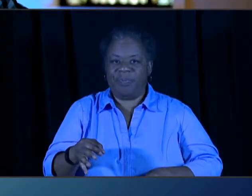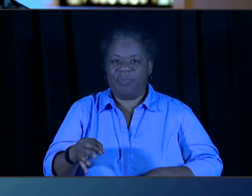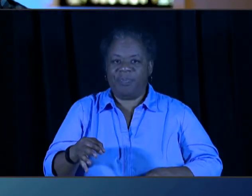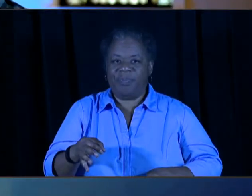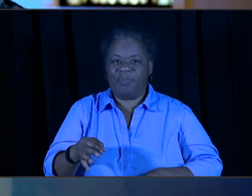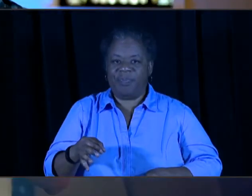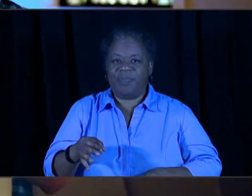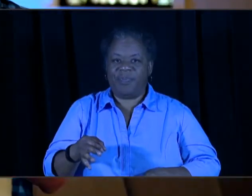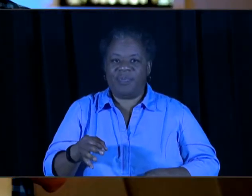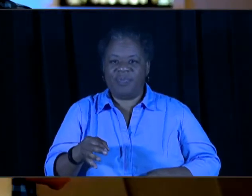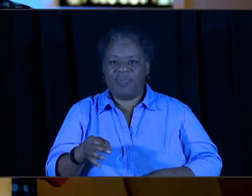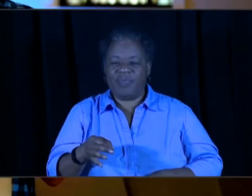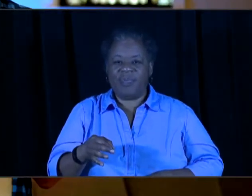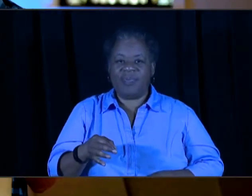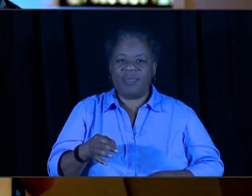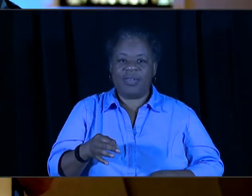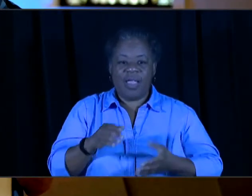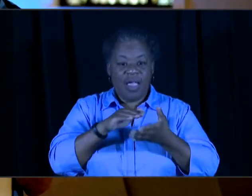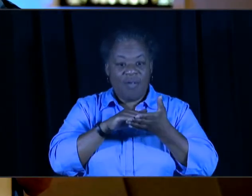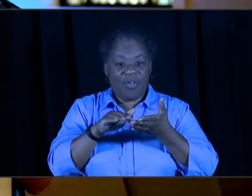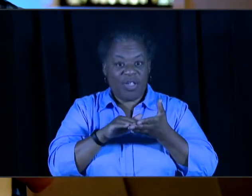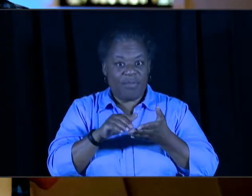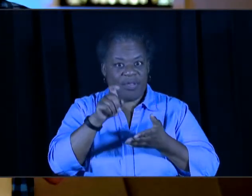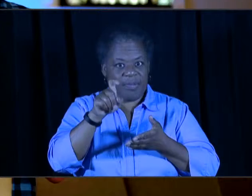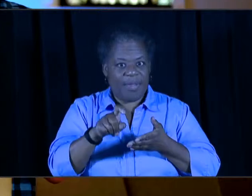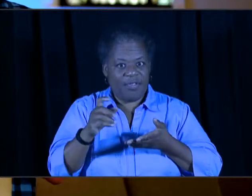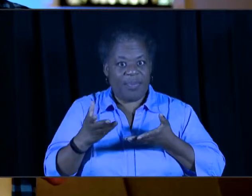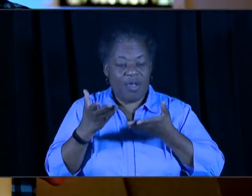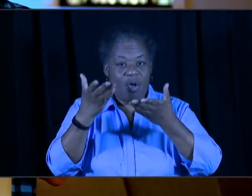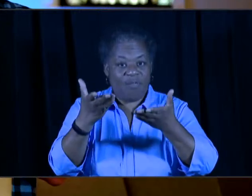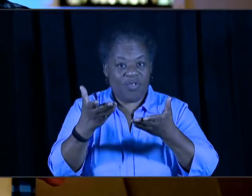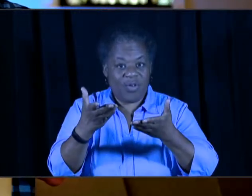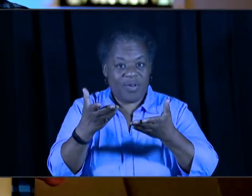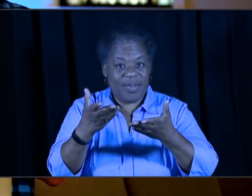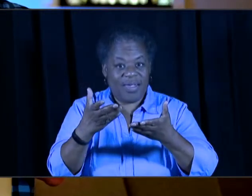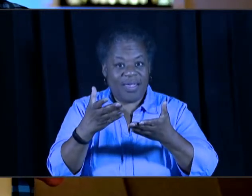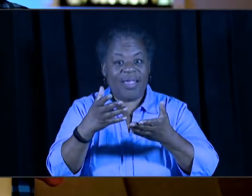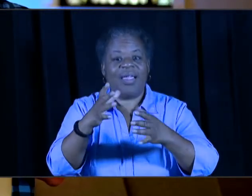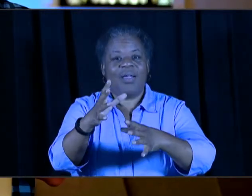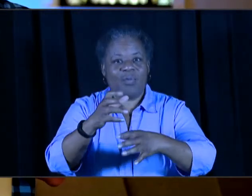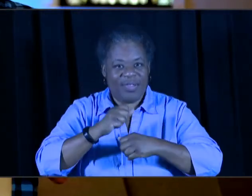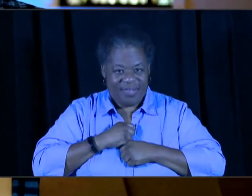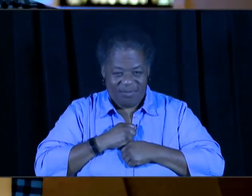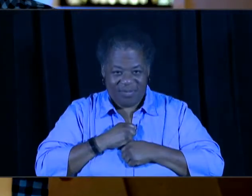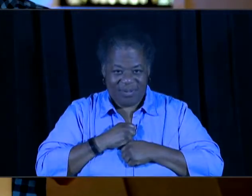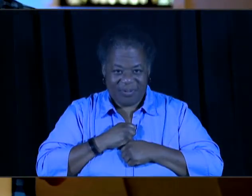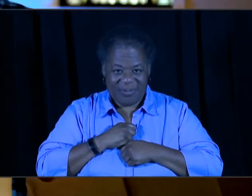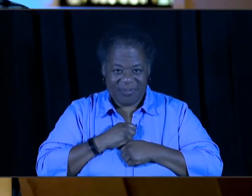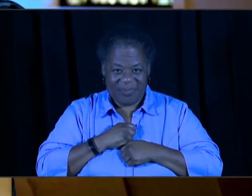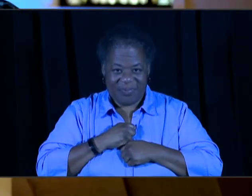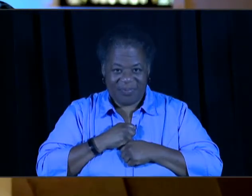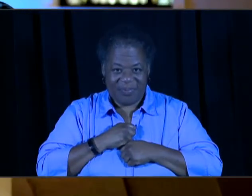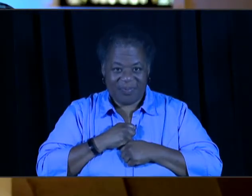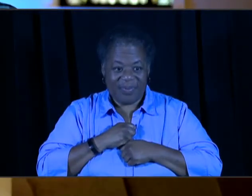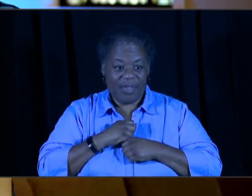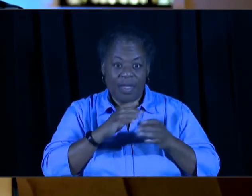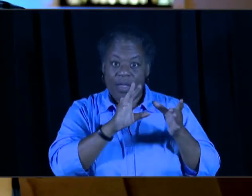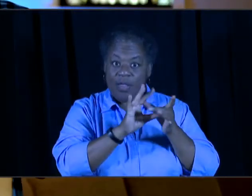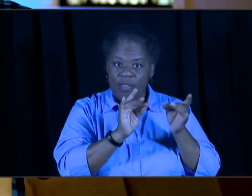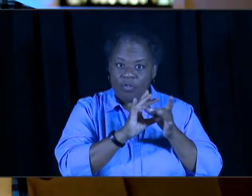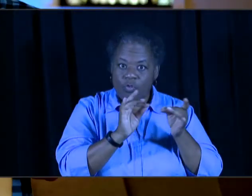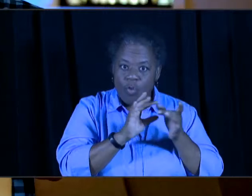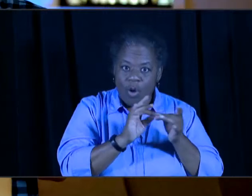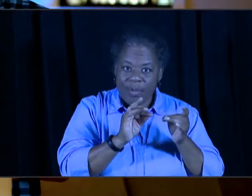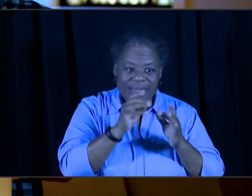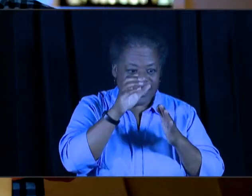point, forgiveness has to be offered and received. The climactic scene in the story unfolds